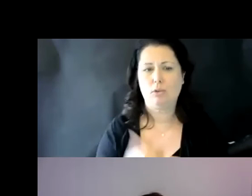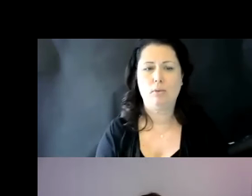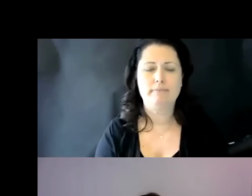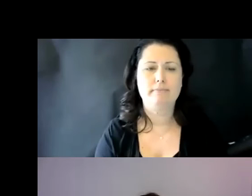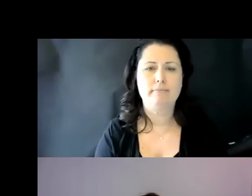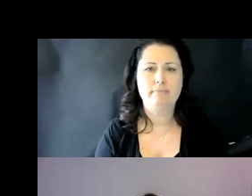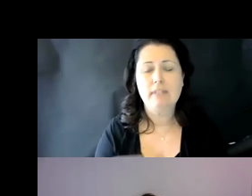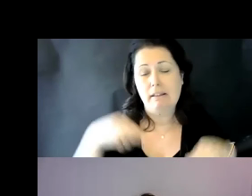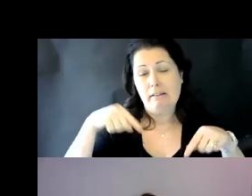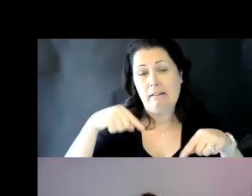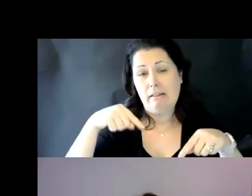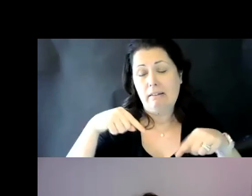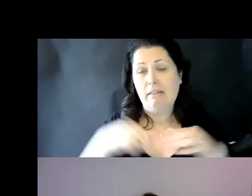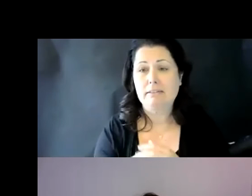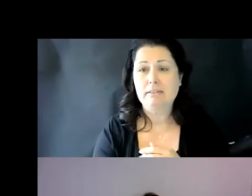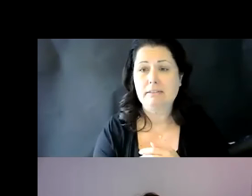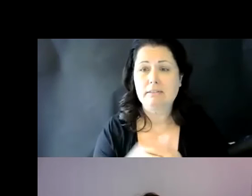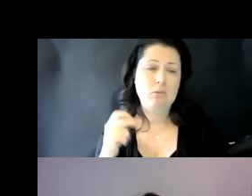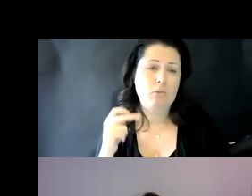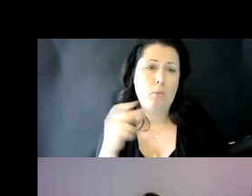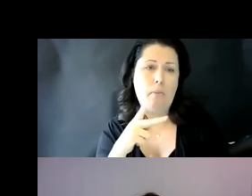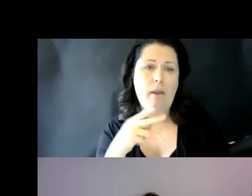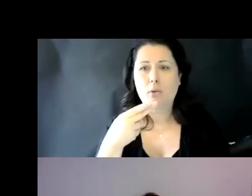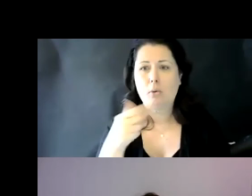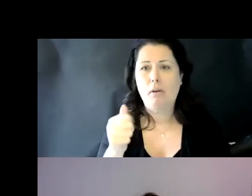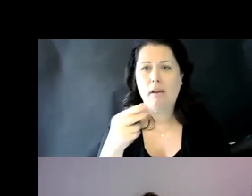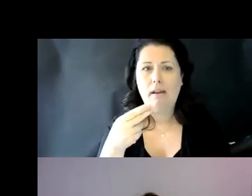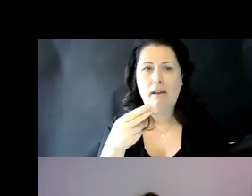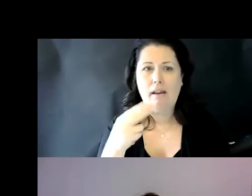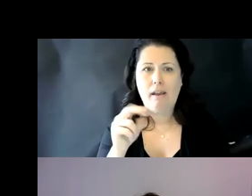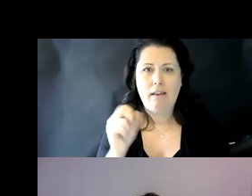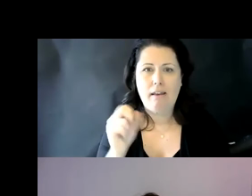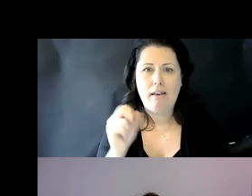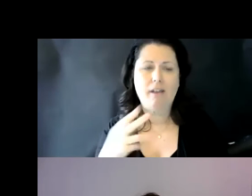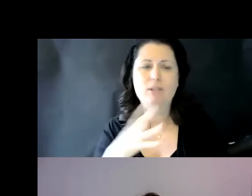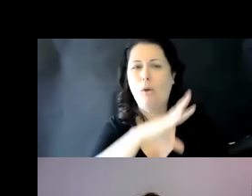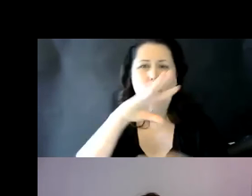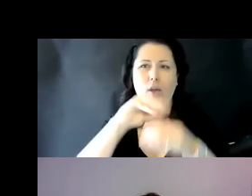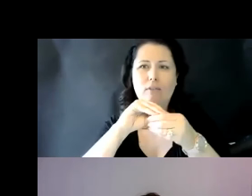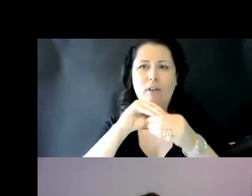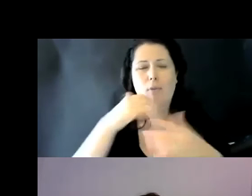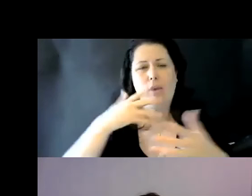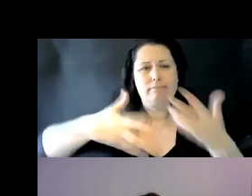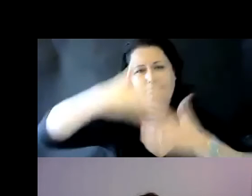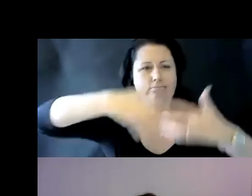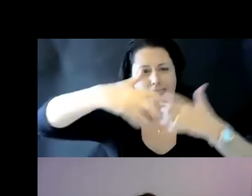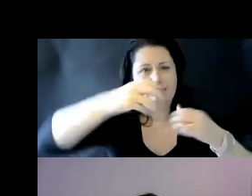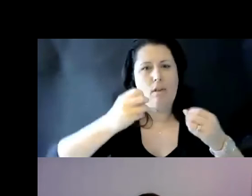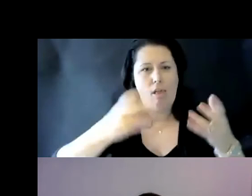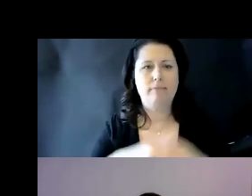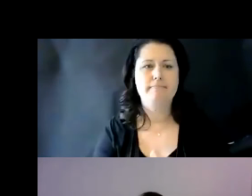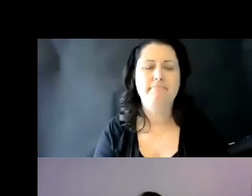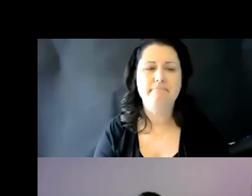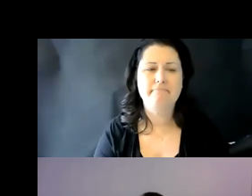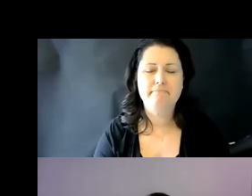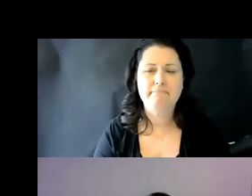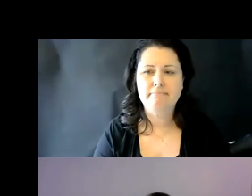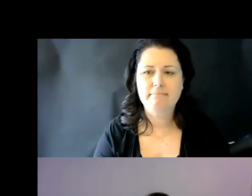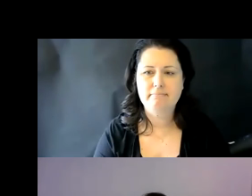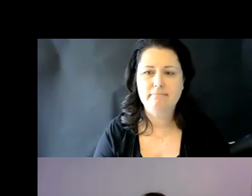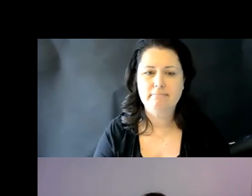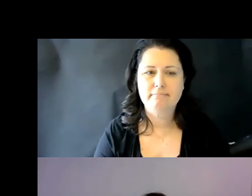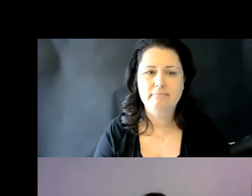And of course, we'll come back to Hannah then. So hopefully this will all in all make it quite an interactive hour that we'll have had.